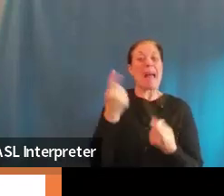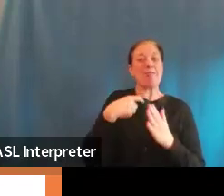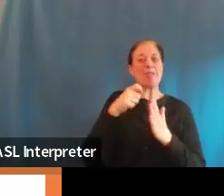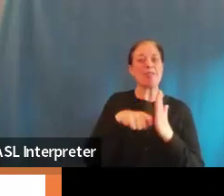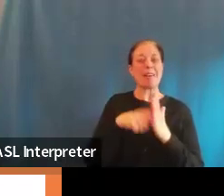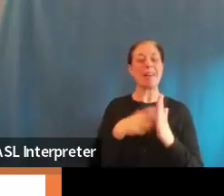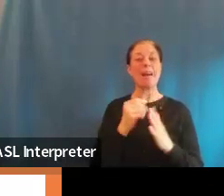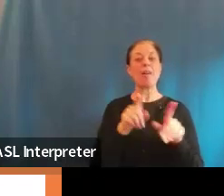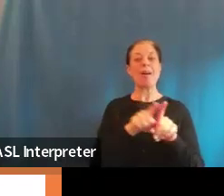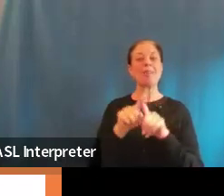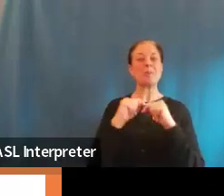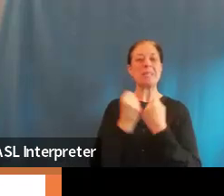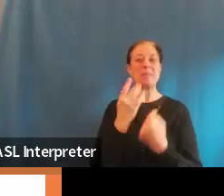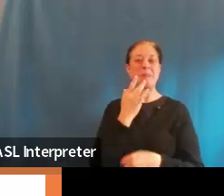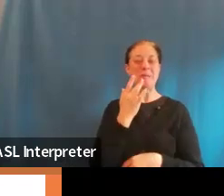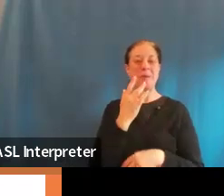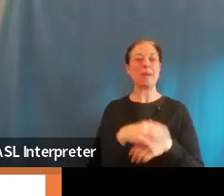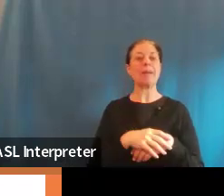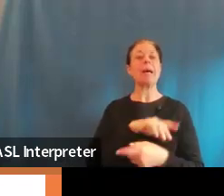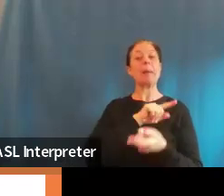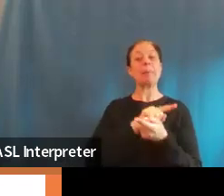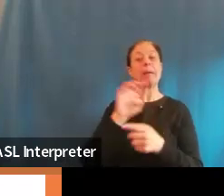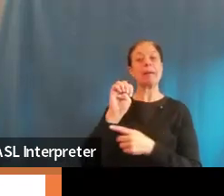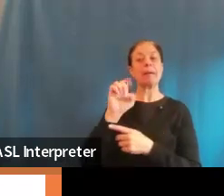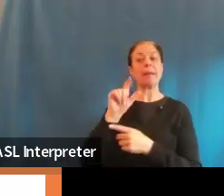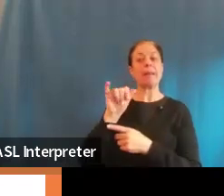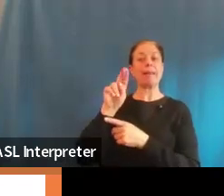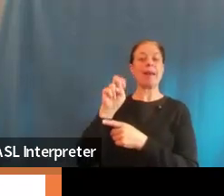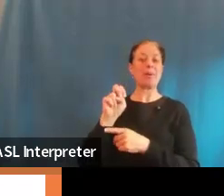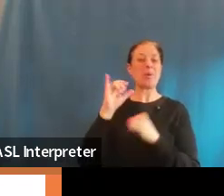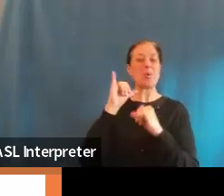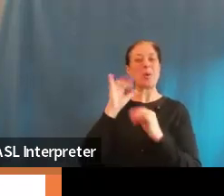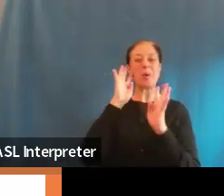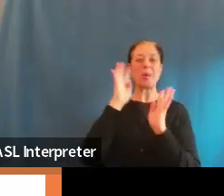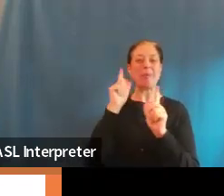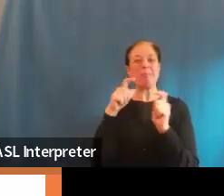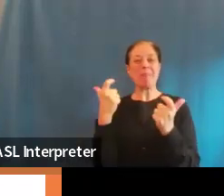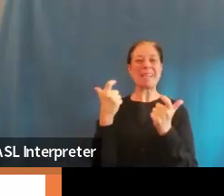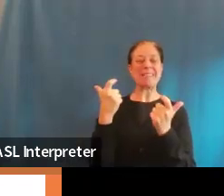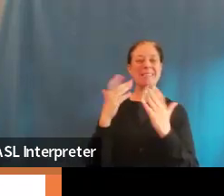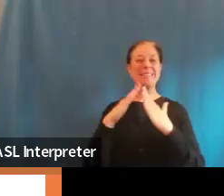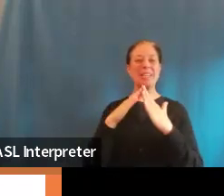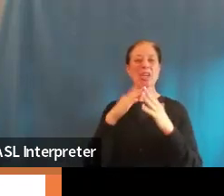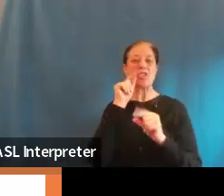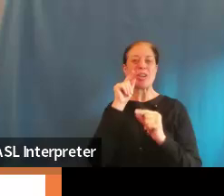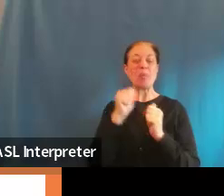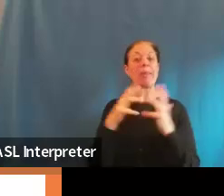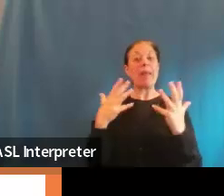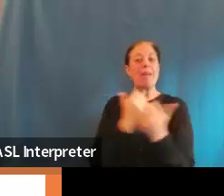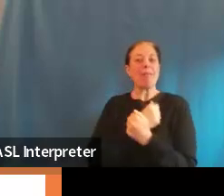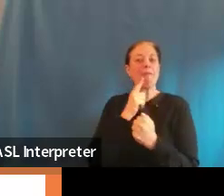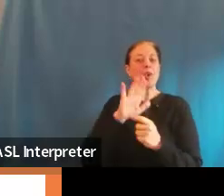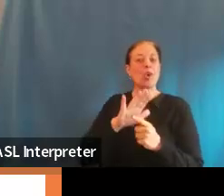think also a team favorite. Meet Elaine, a quirky and creative big city chicken with a lot of love for her